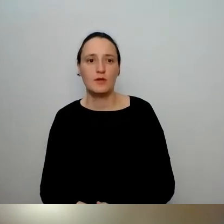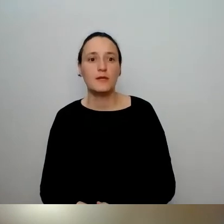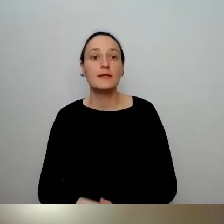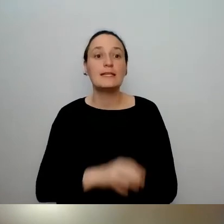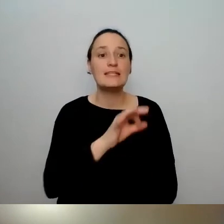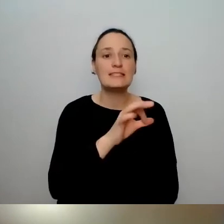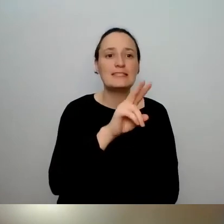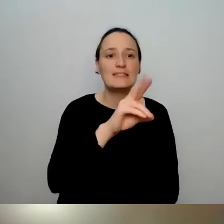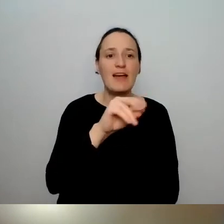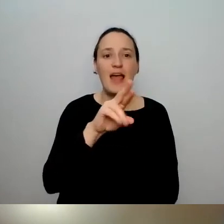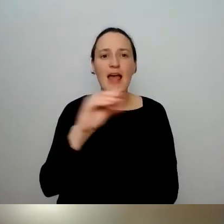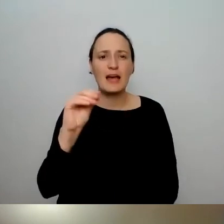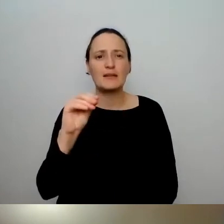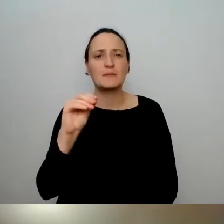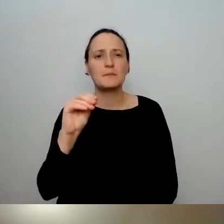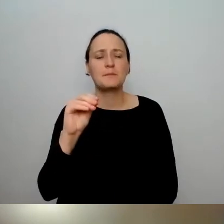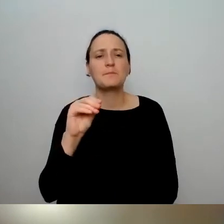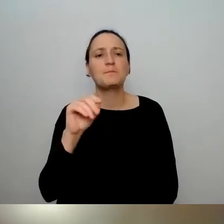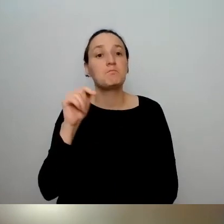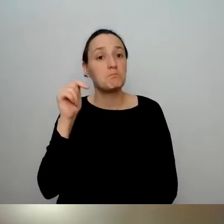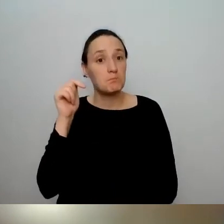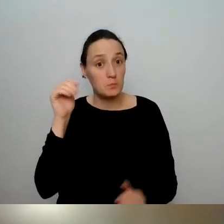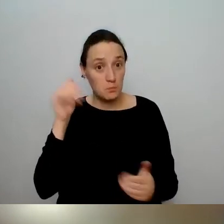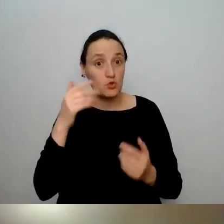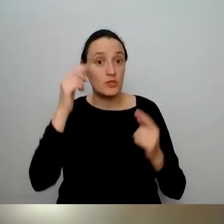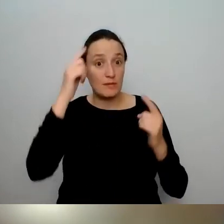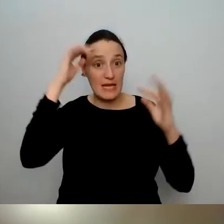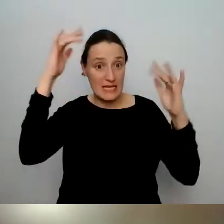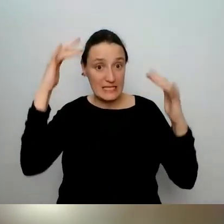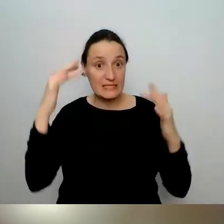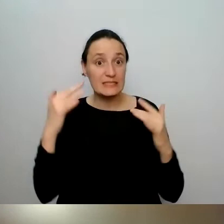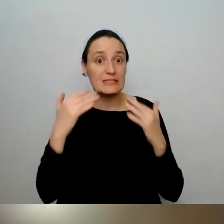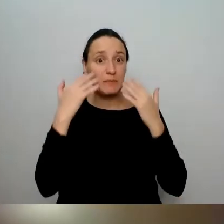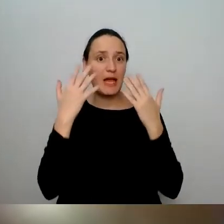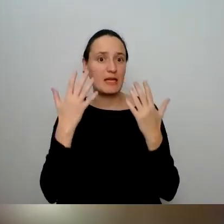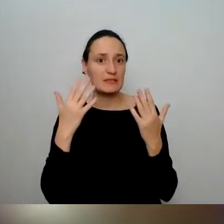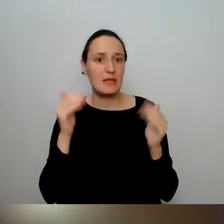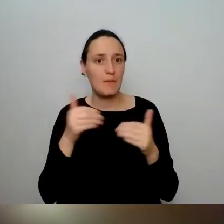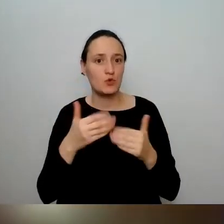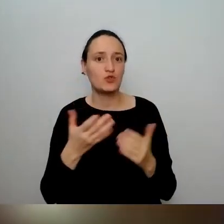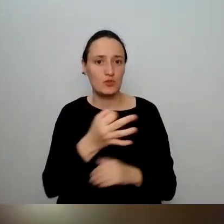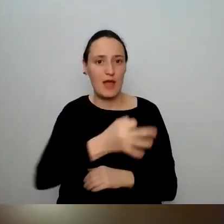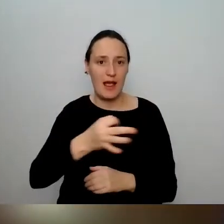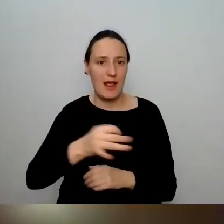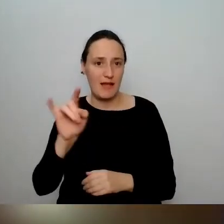Okay. And I think we can take inspiration from these Canary Islands laws, which has